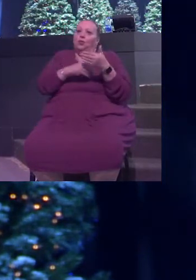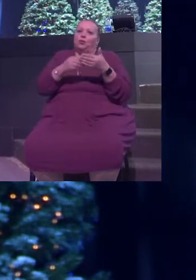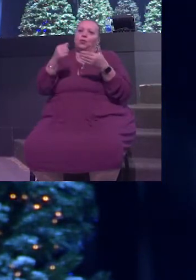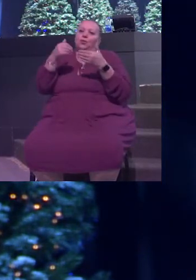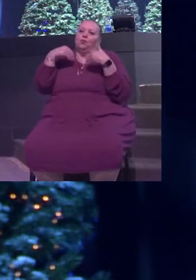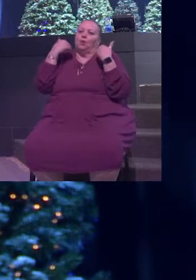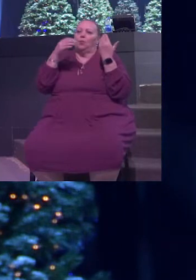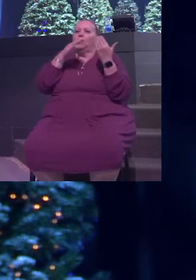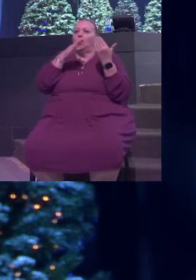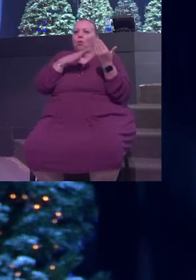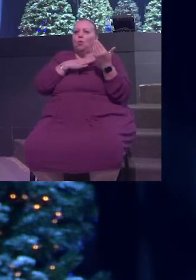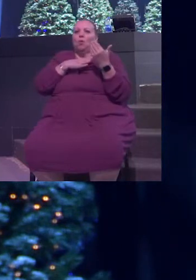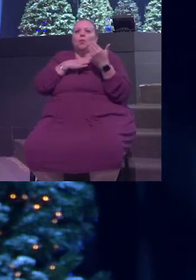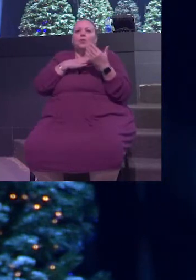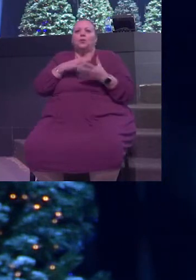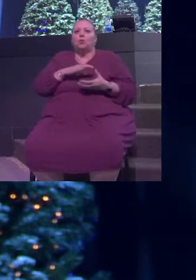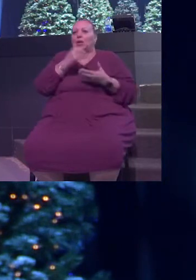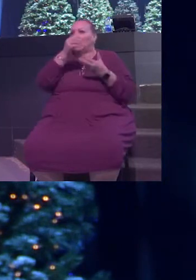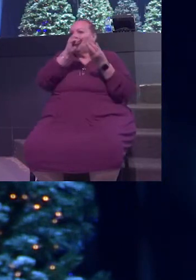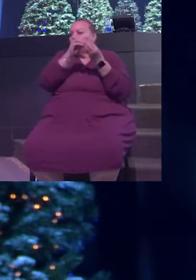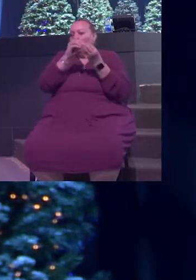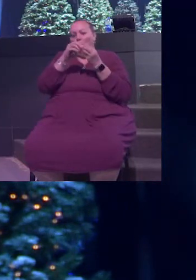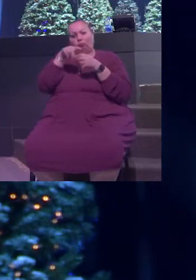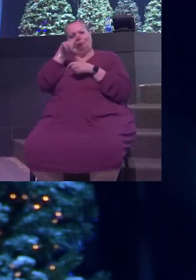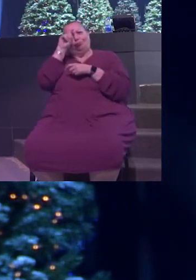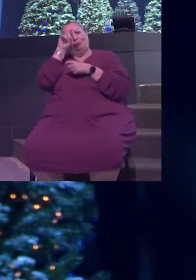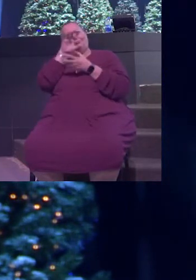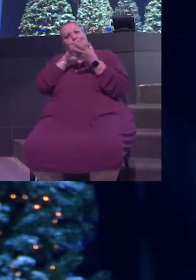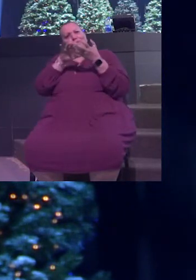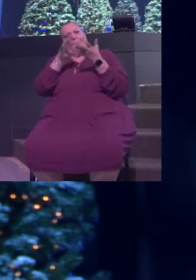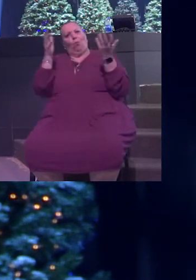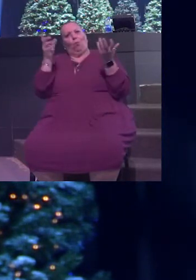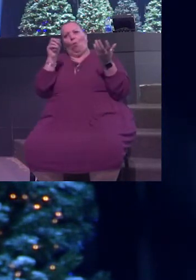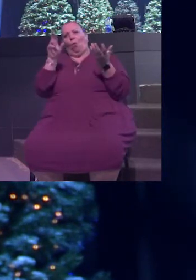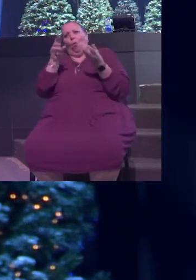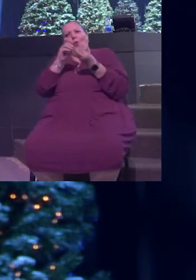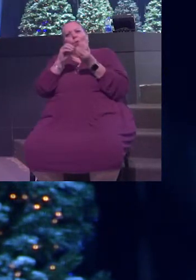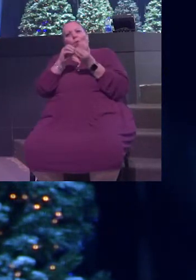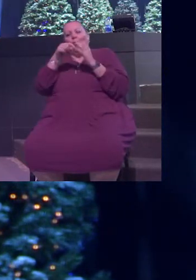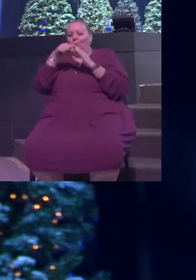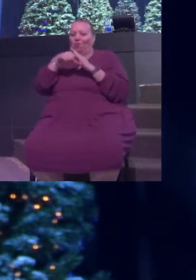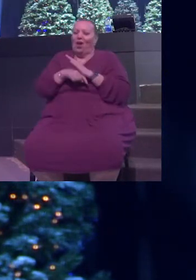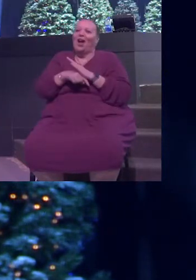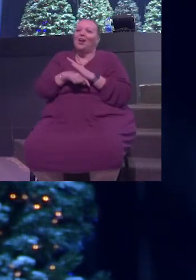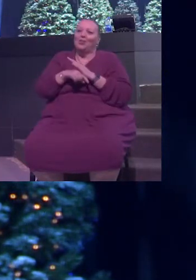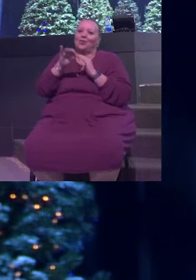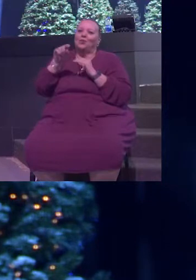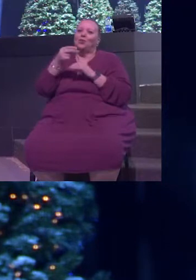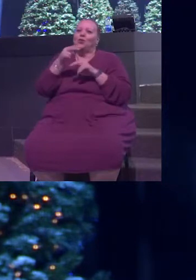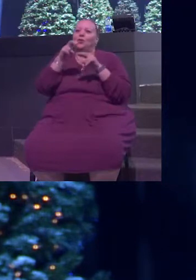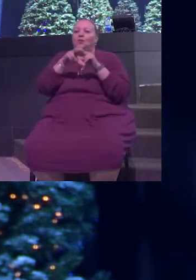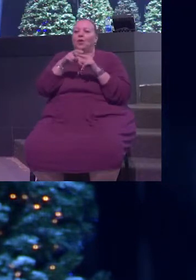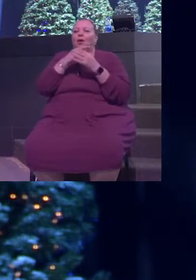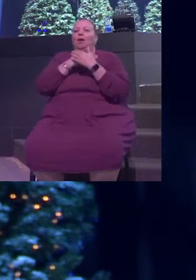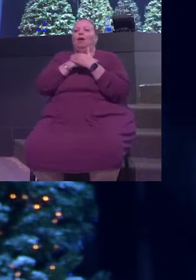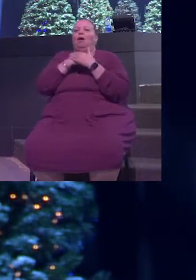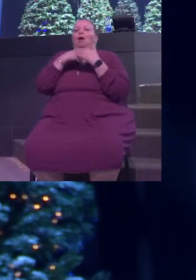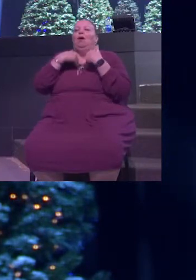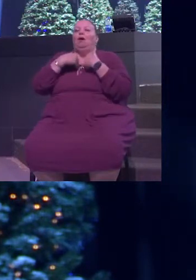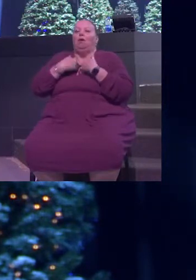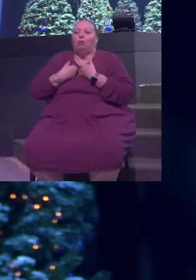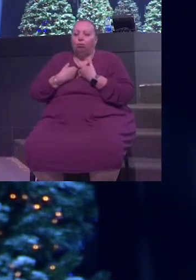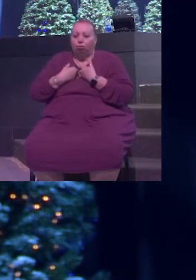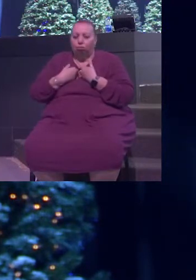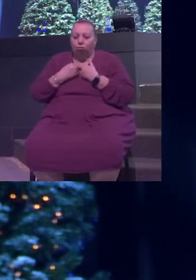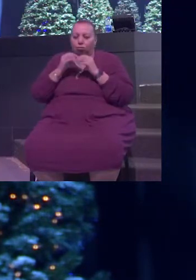maiden's breast. Could anything be more puzzling or more profound? Joseph sits exhausted,